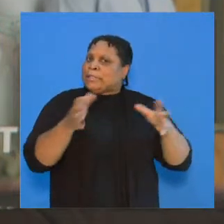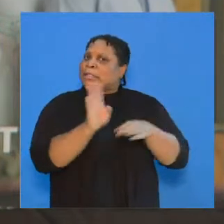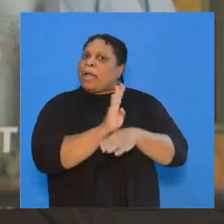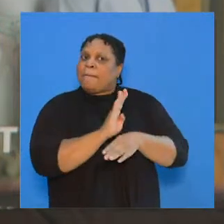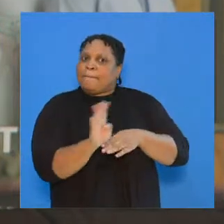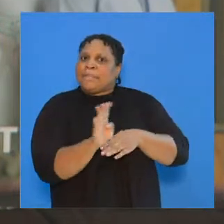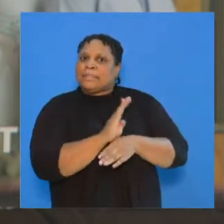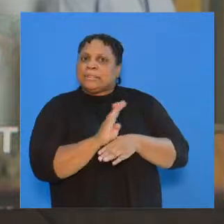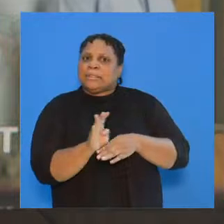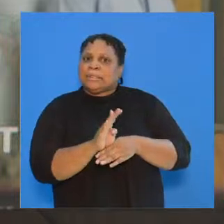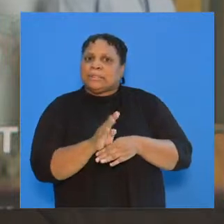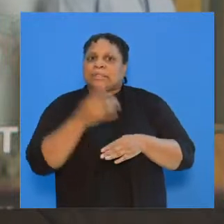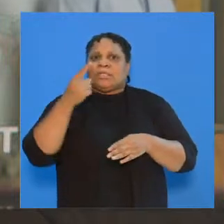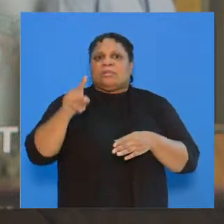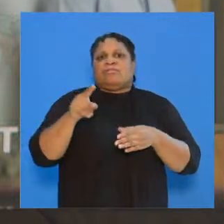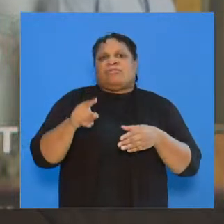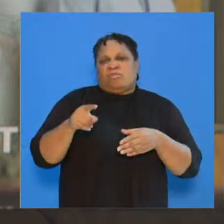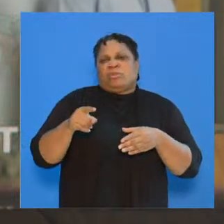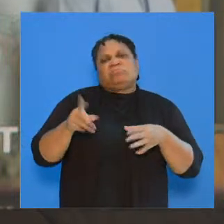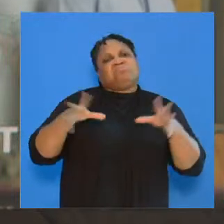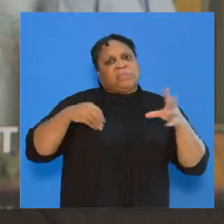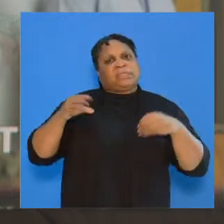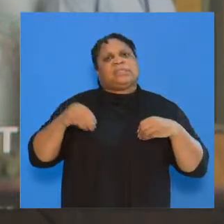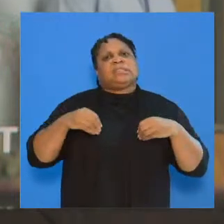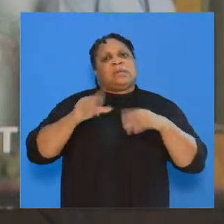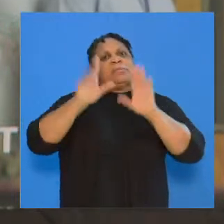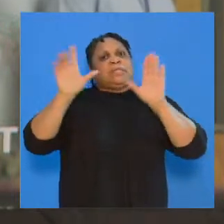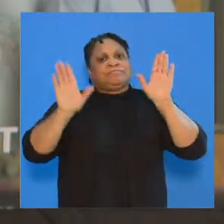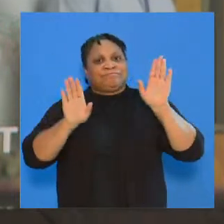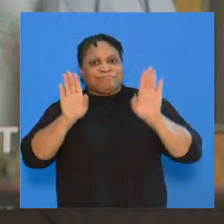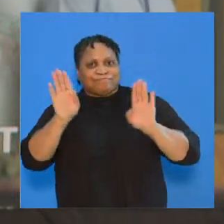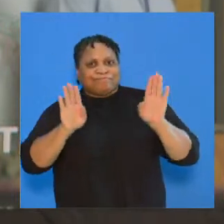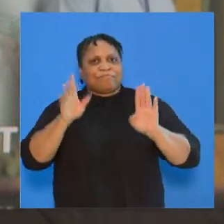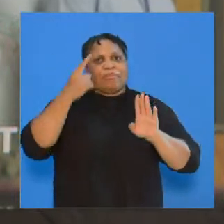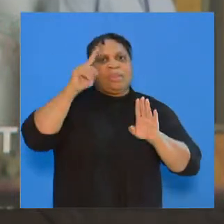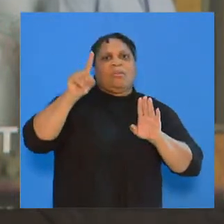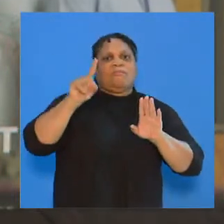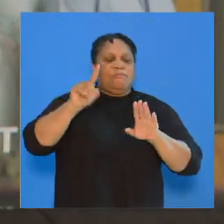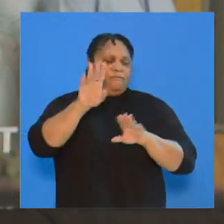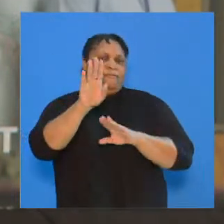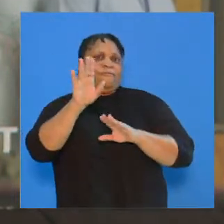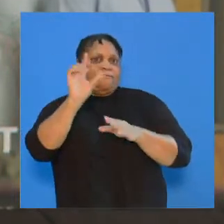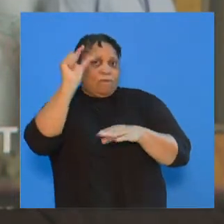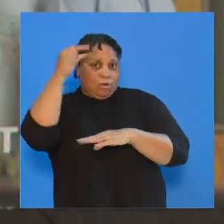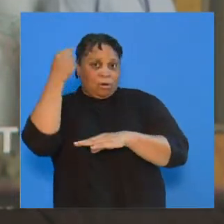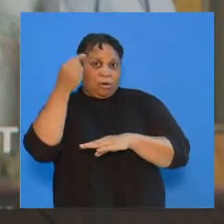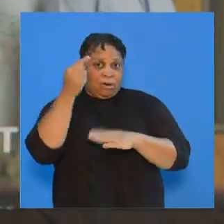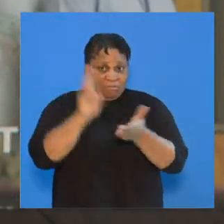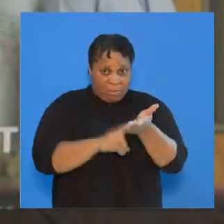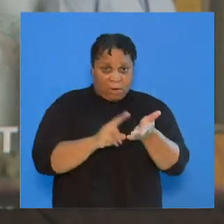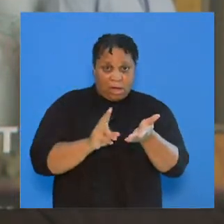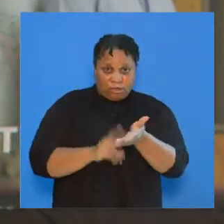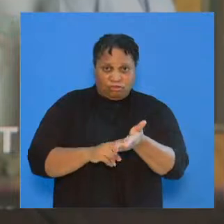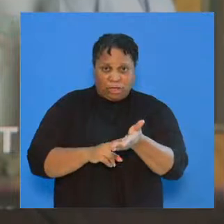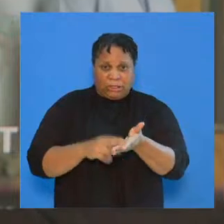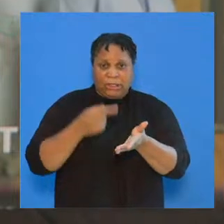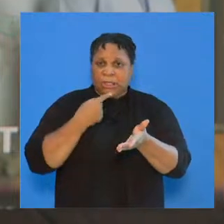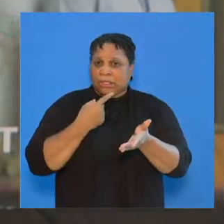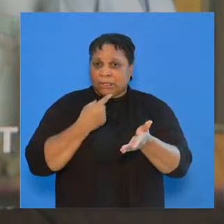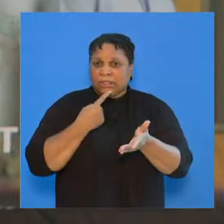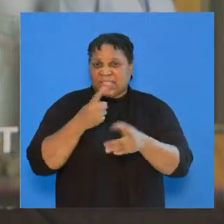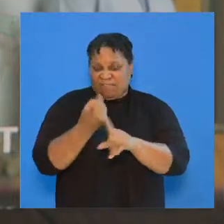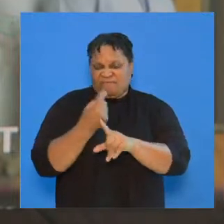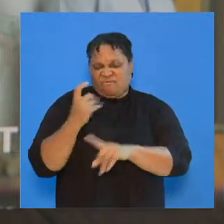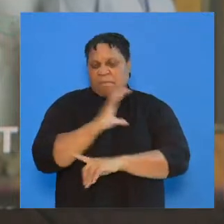for bidding for government contracts and have hosted a number of seminars for construction companies around this. And I can tell you from the